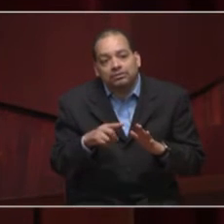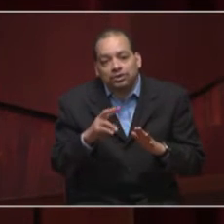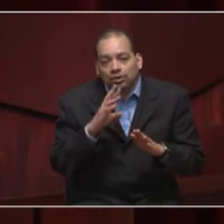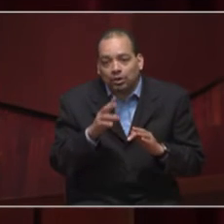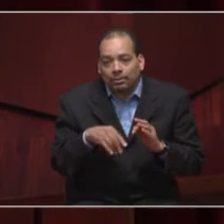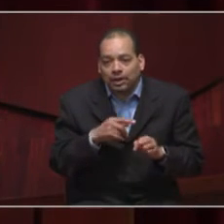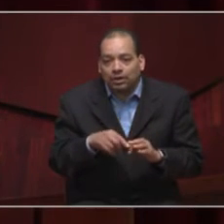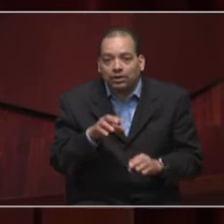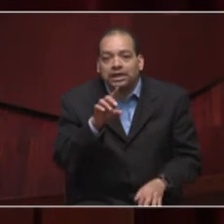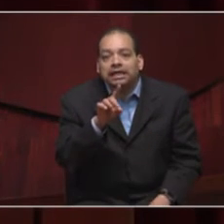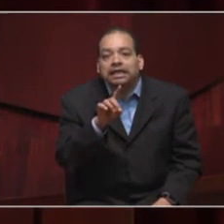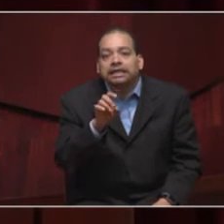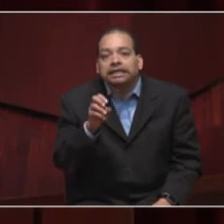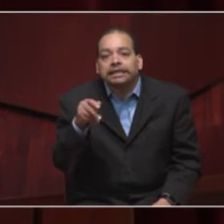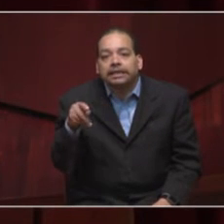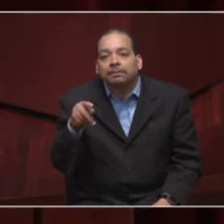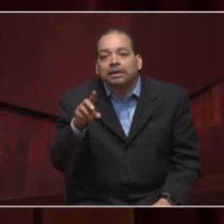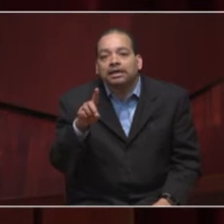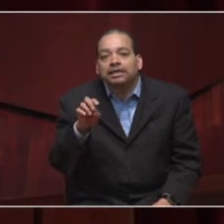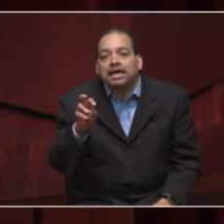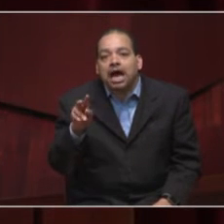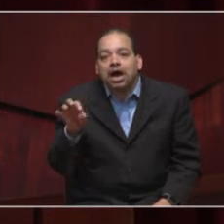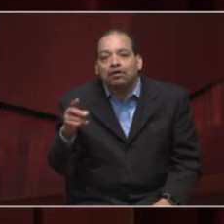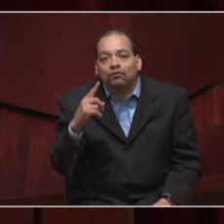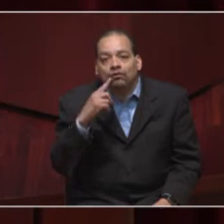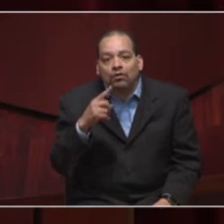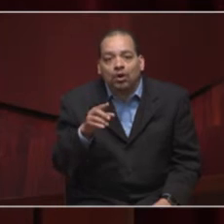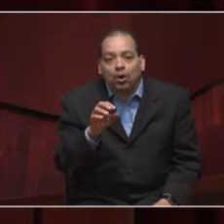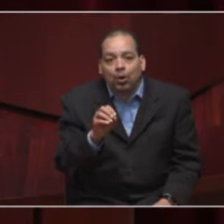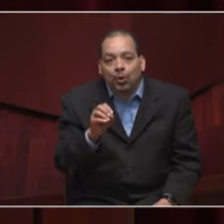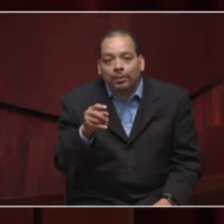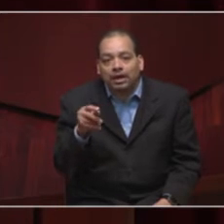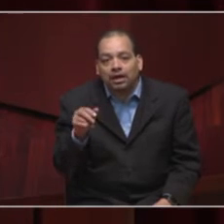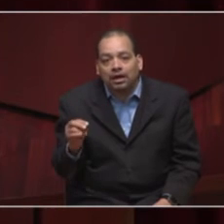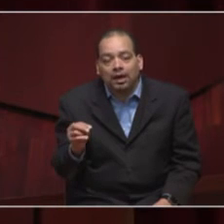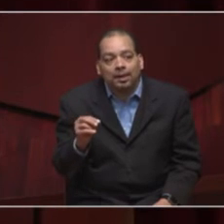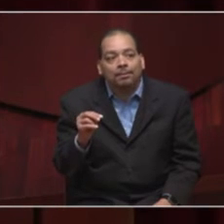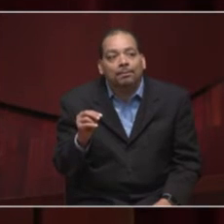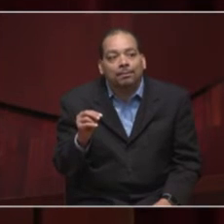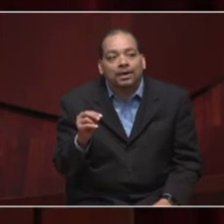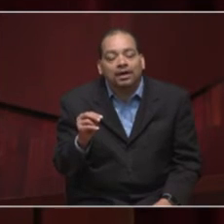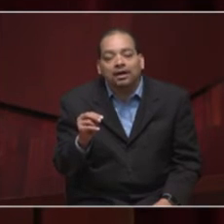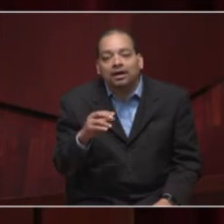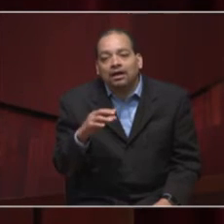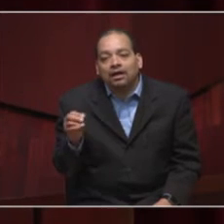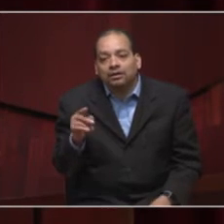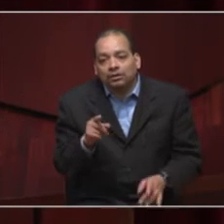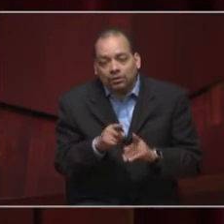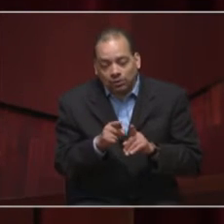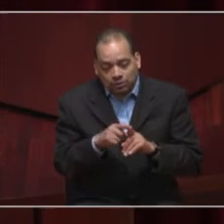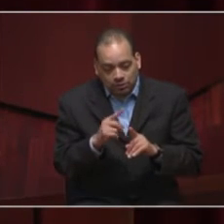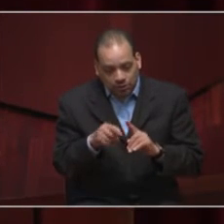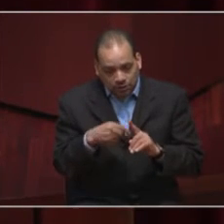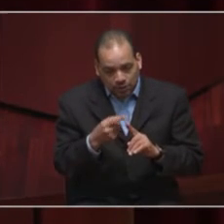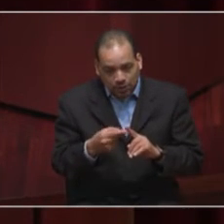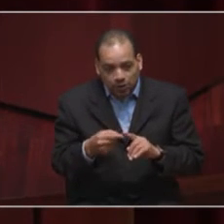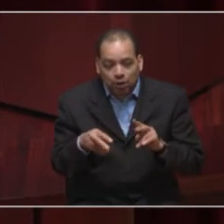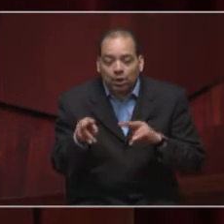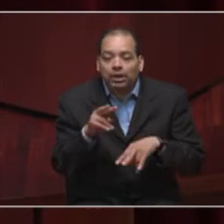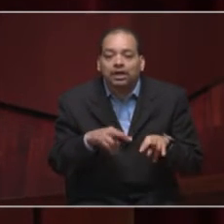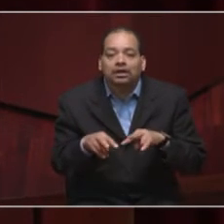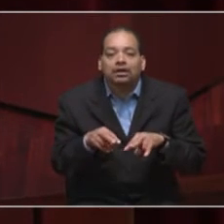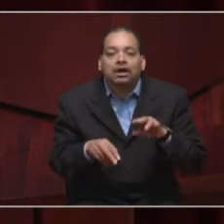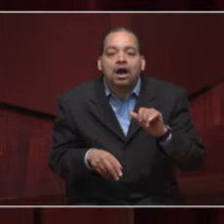dives into the OPM fly sheet. We also do a very deep dive when we are looking at the ARCIS